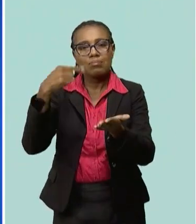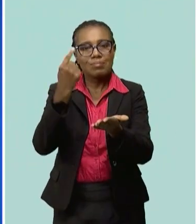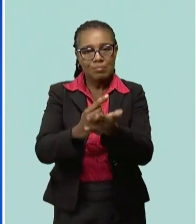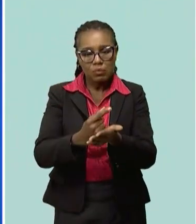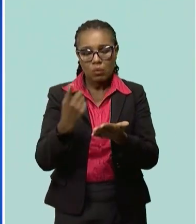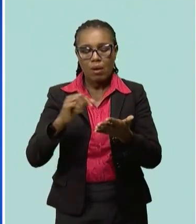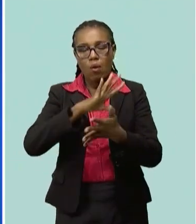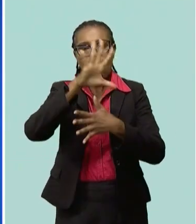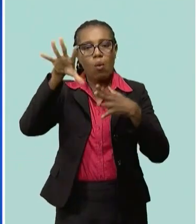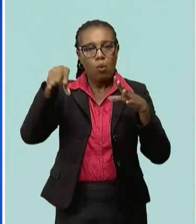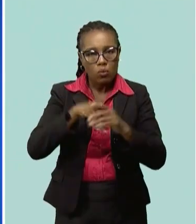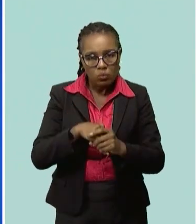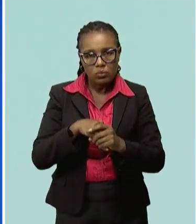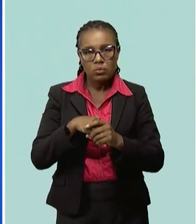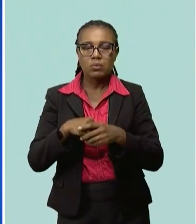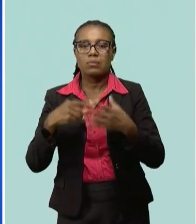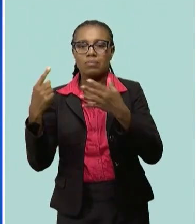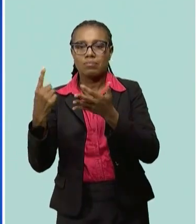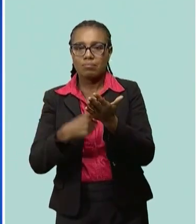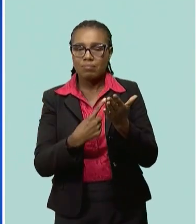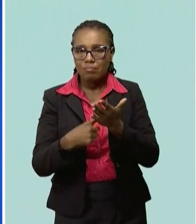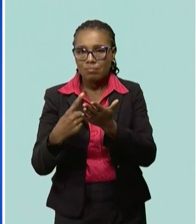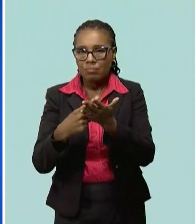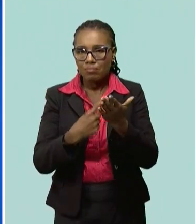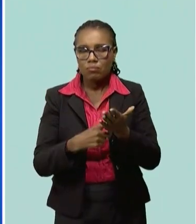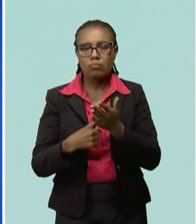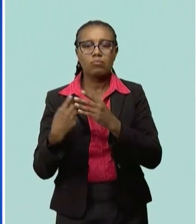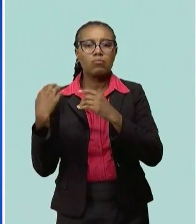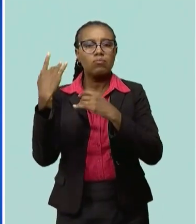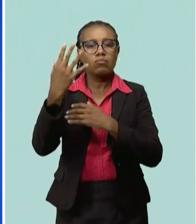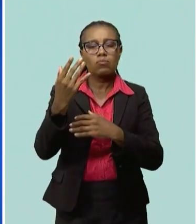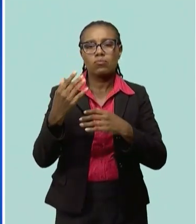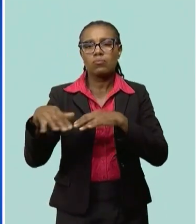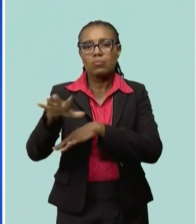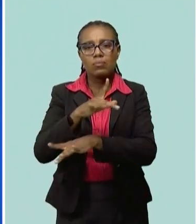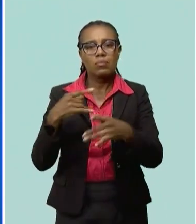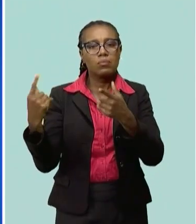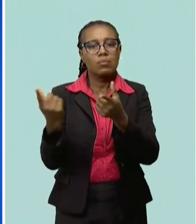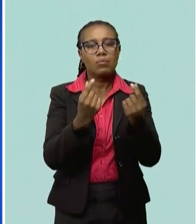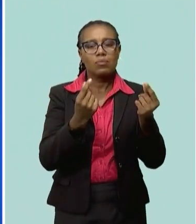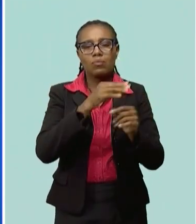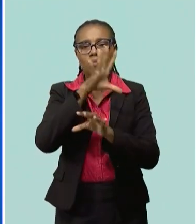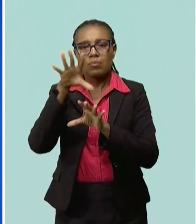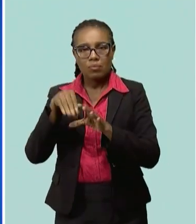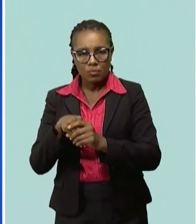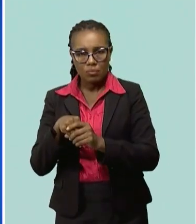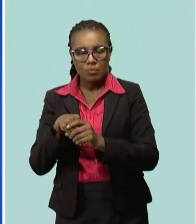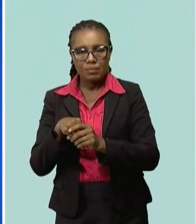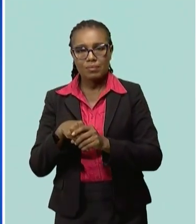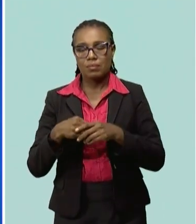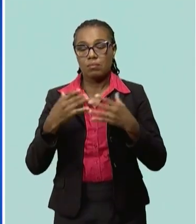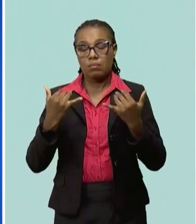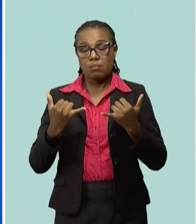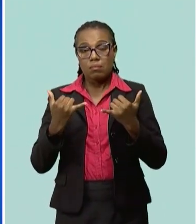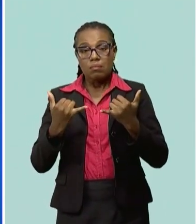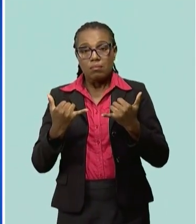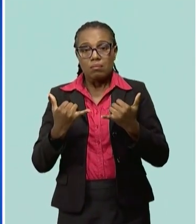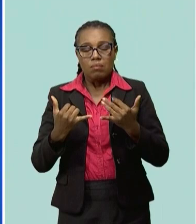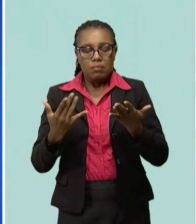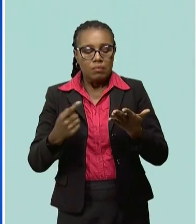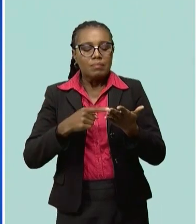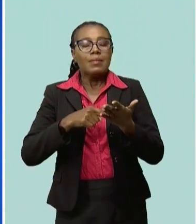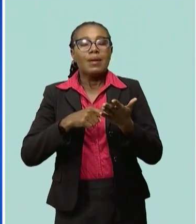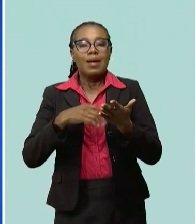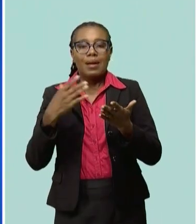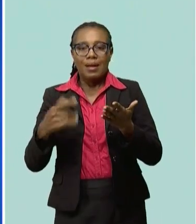very comprehensive action plan. We are now also at the stage of finalizing the draft